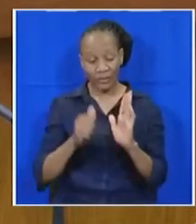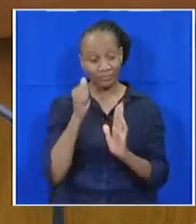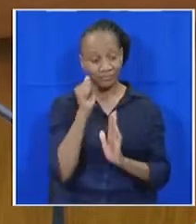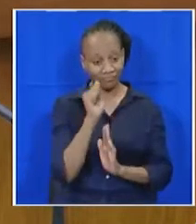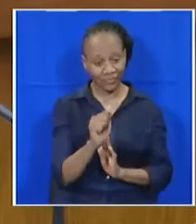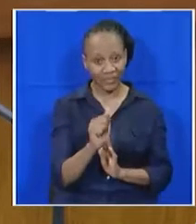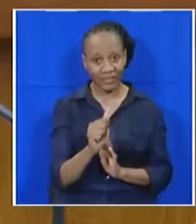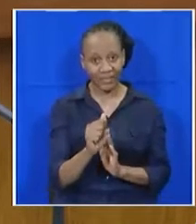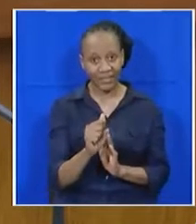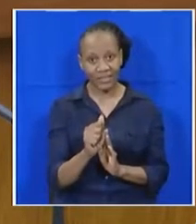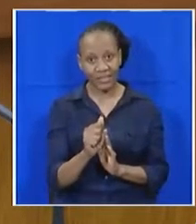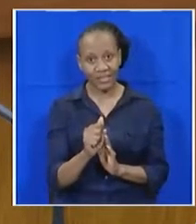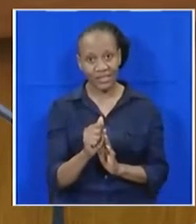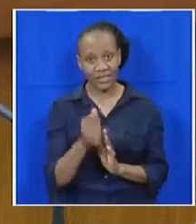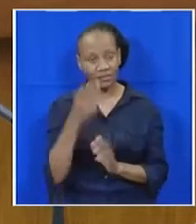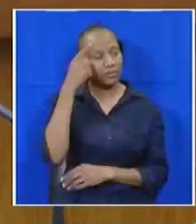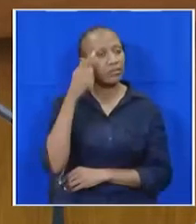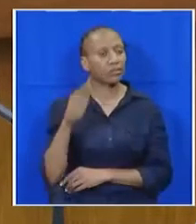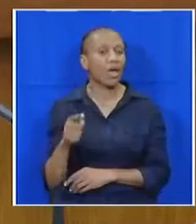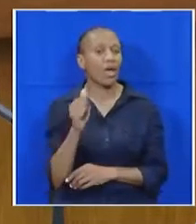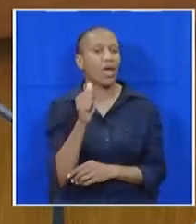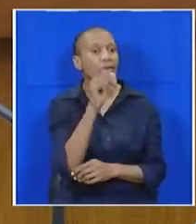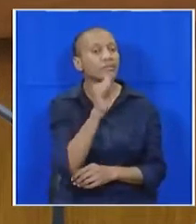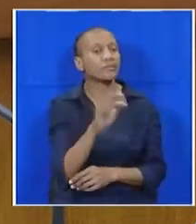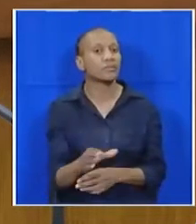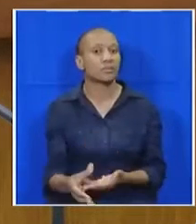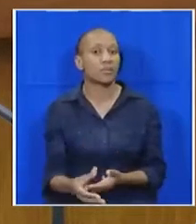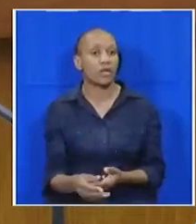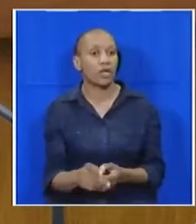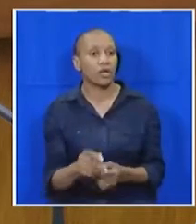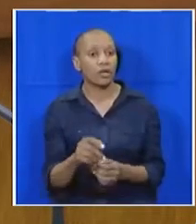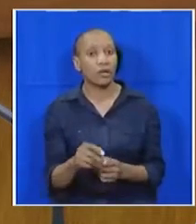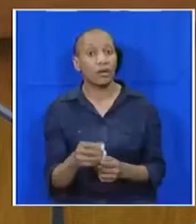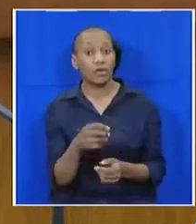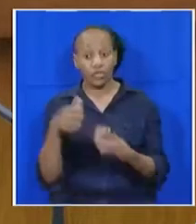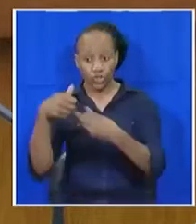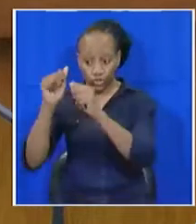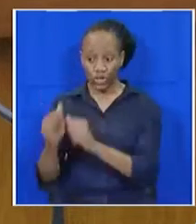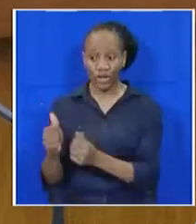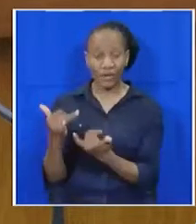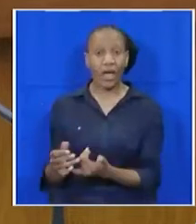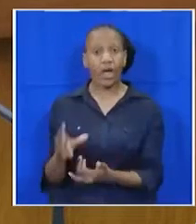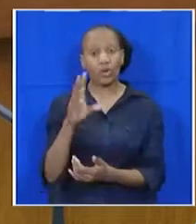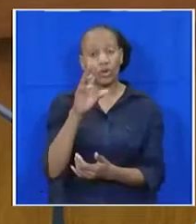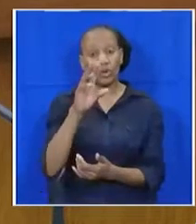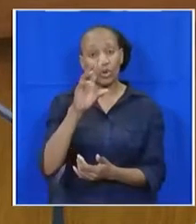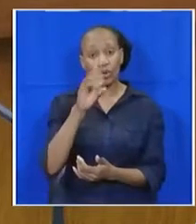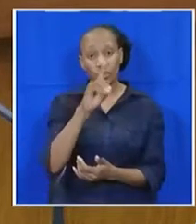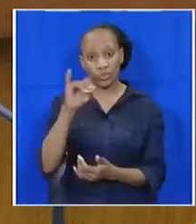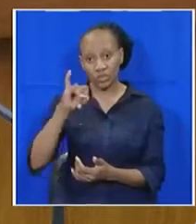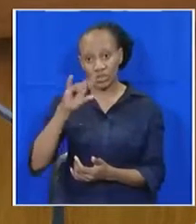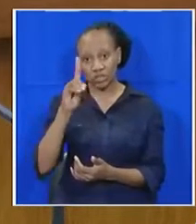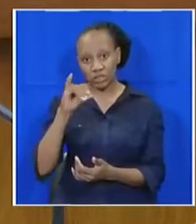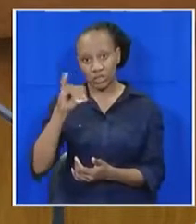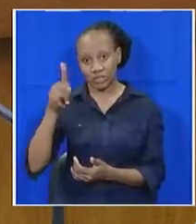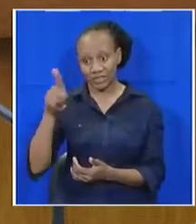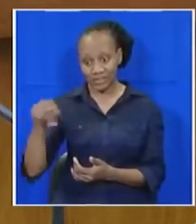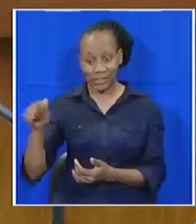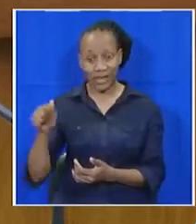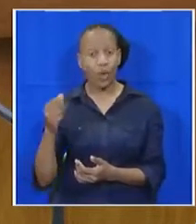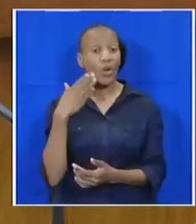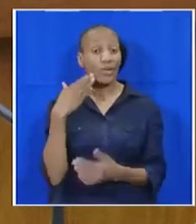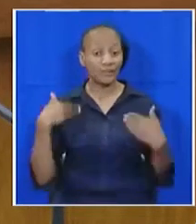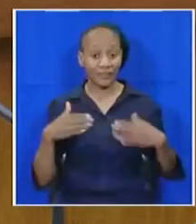so negligible that Ms. Togo Didiza, our House Chair here, when she came in as a Minister of Land